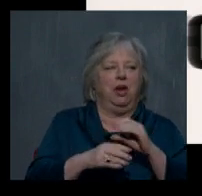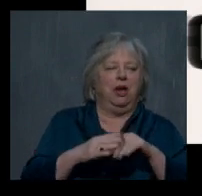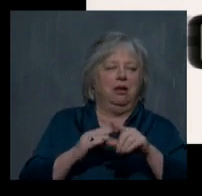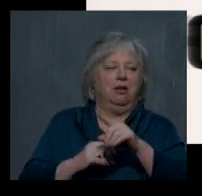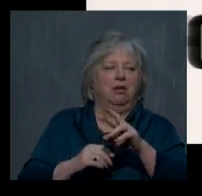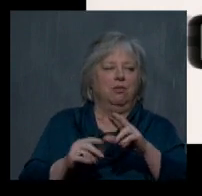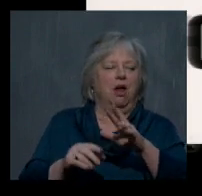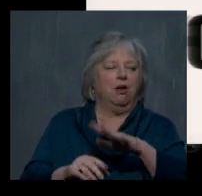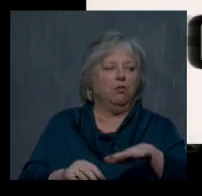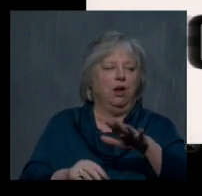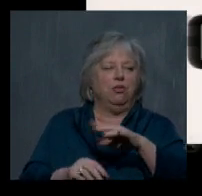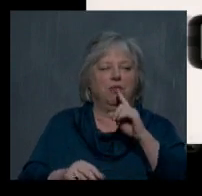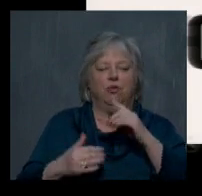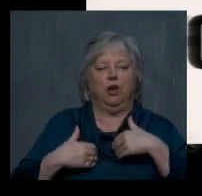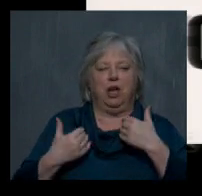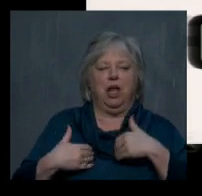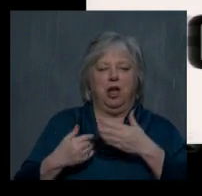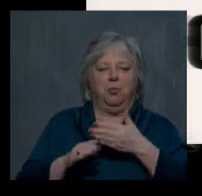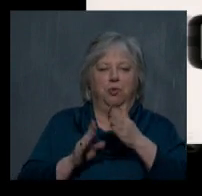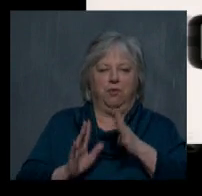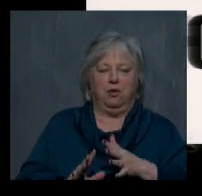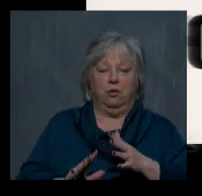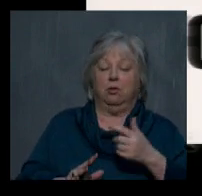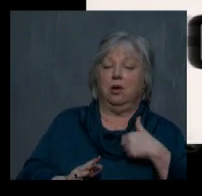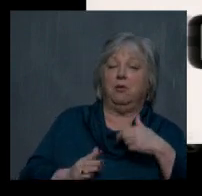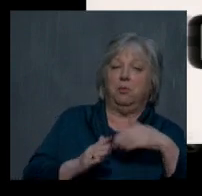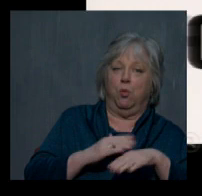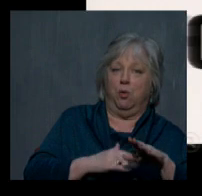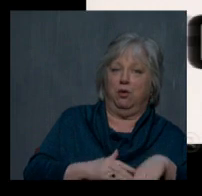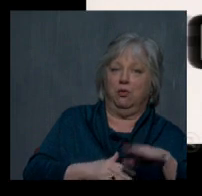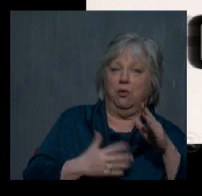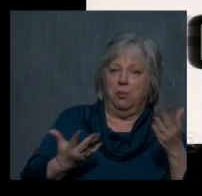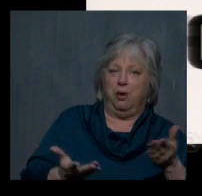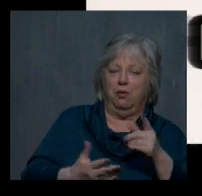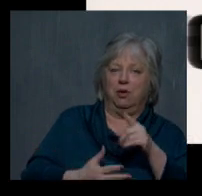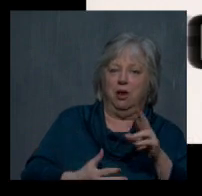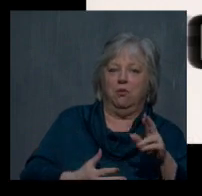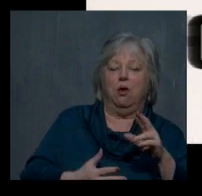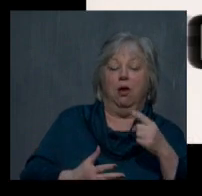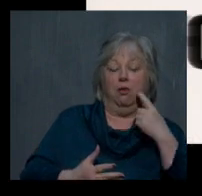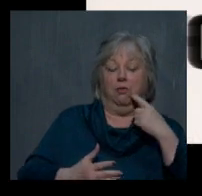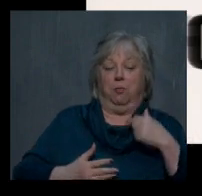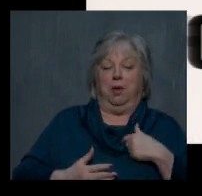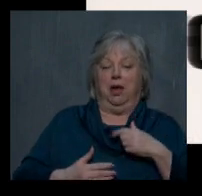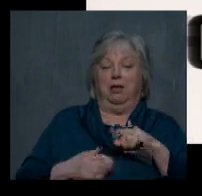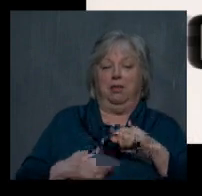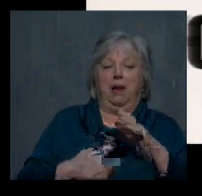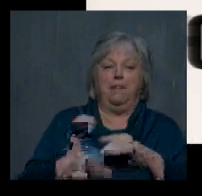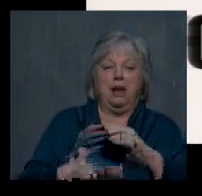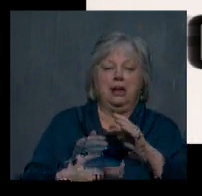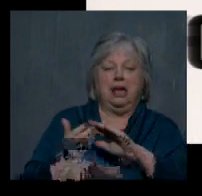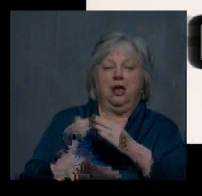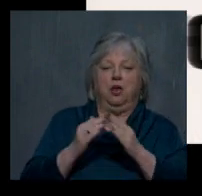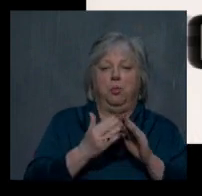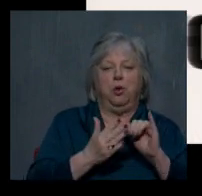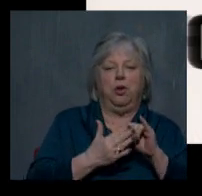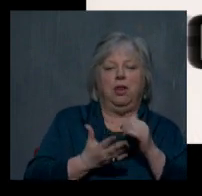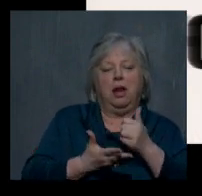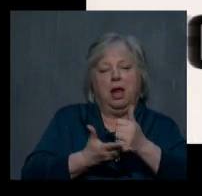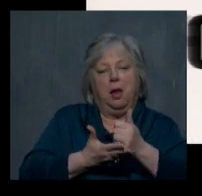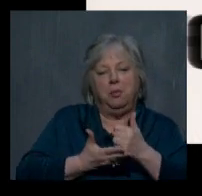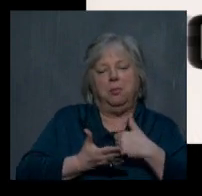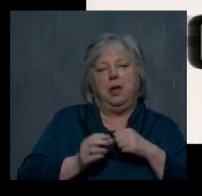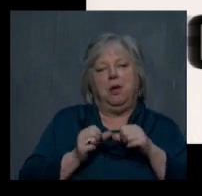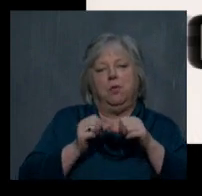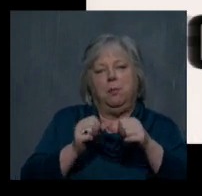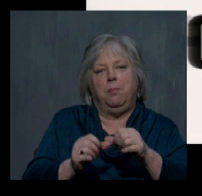young professionals. I'm a Little Rock native, so for me, it's really about building community that helps me remain engaged